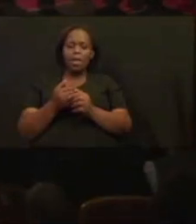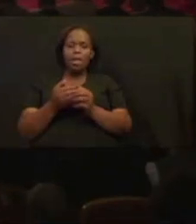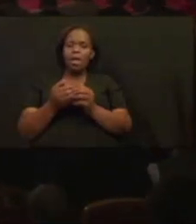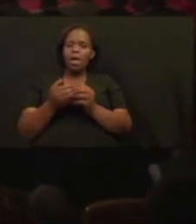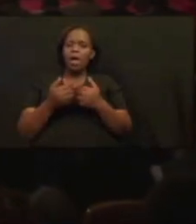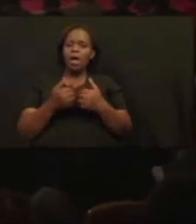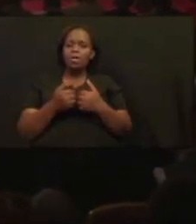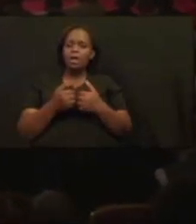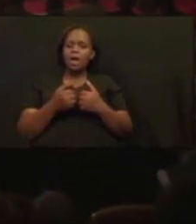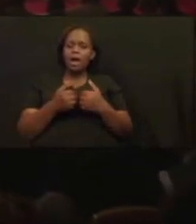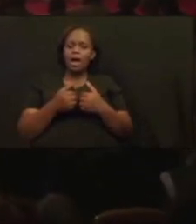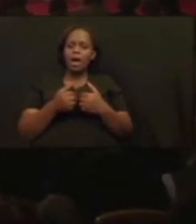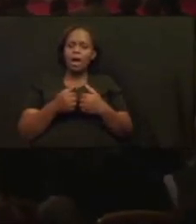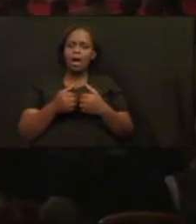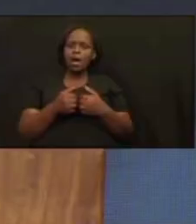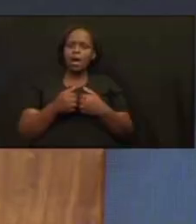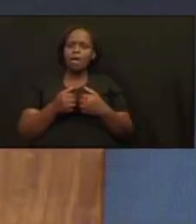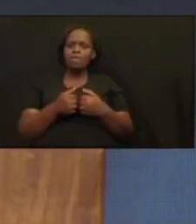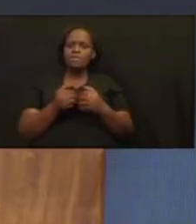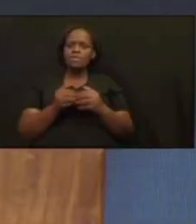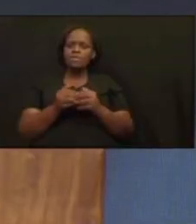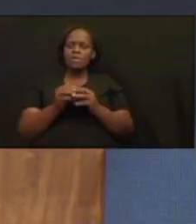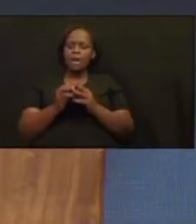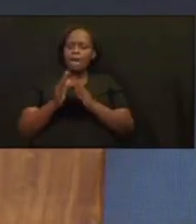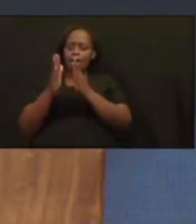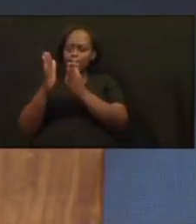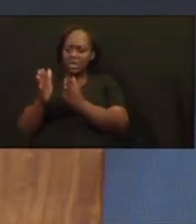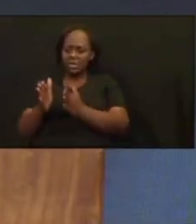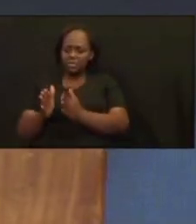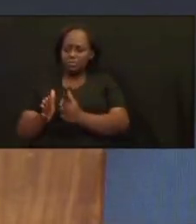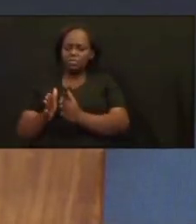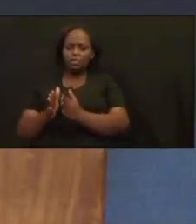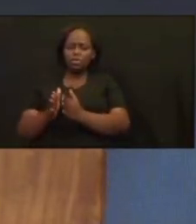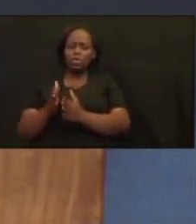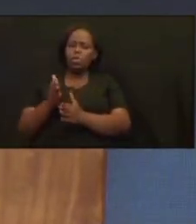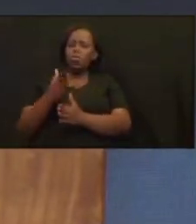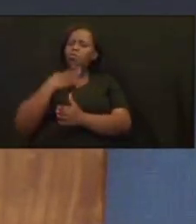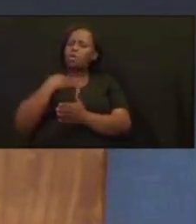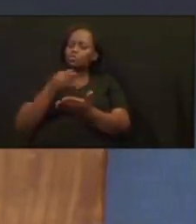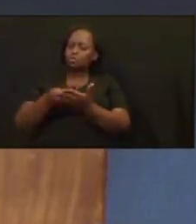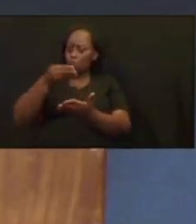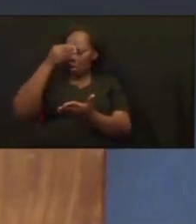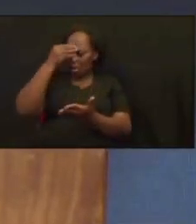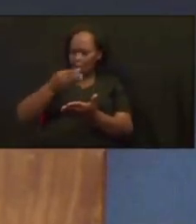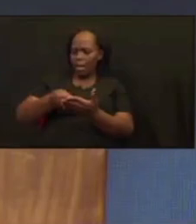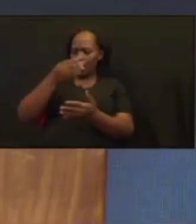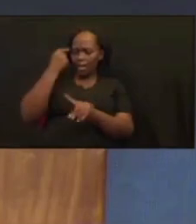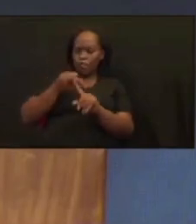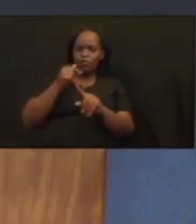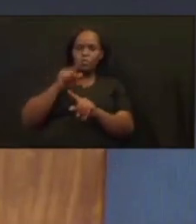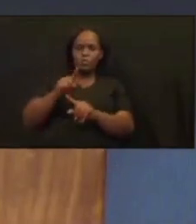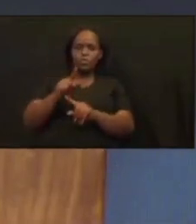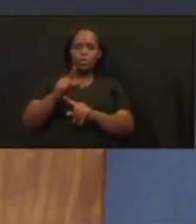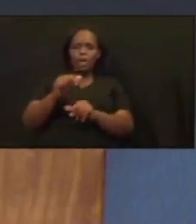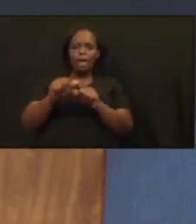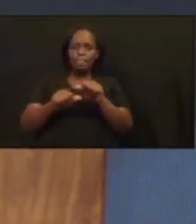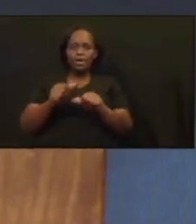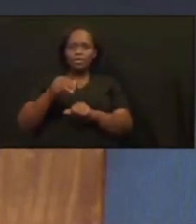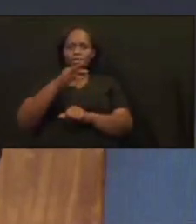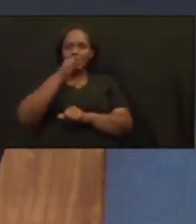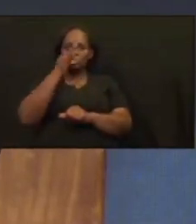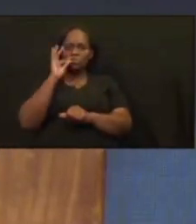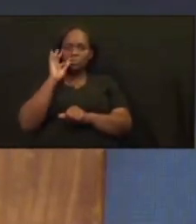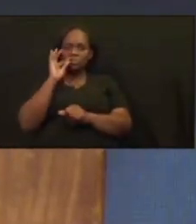with God in your prayer and fasting, like Anna the prophetess, there are certain dimensions of God that would have arrived in